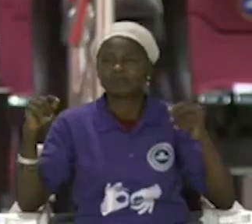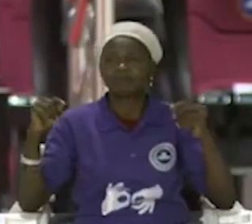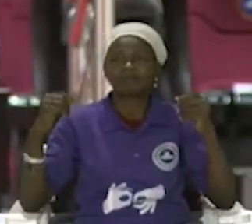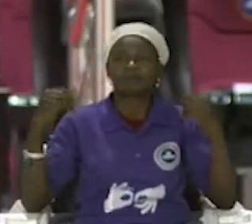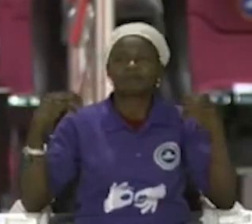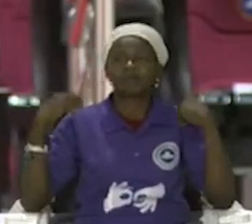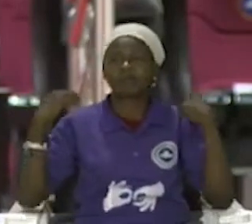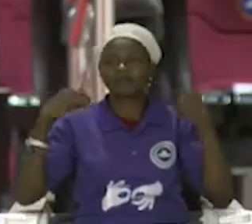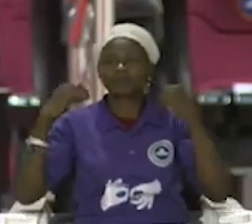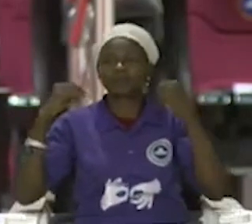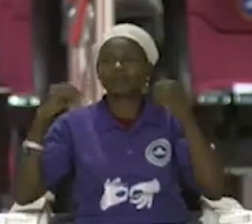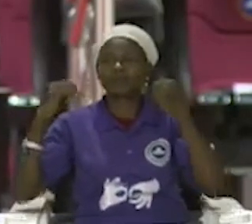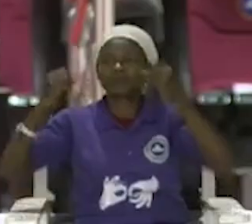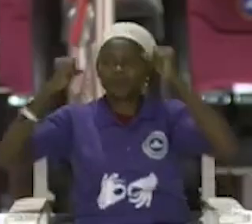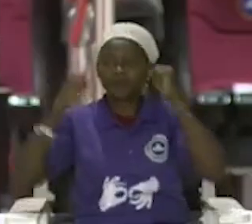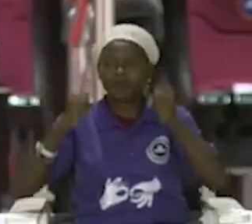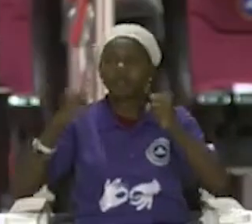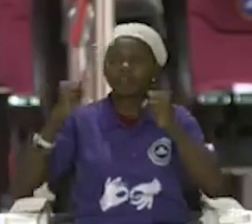floating in the air,